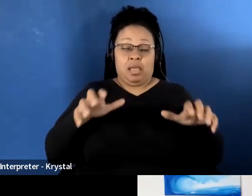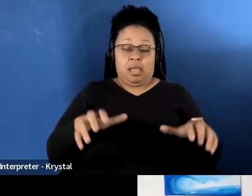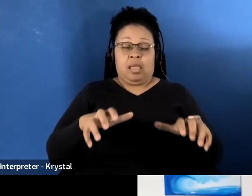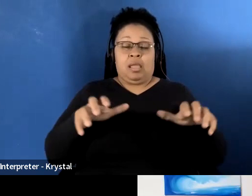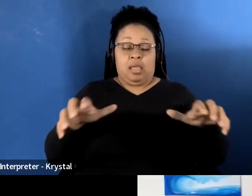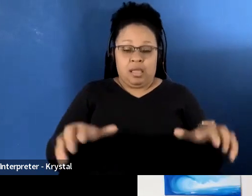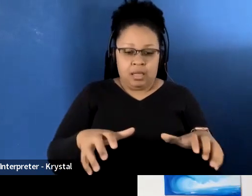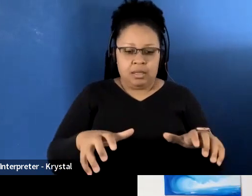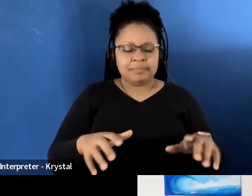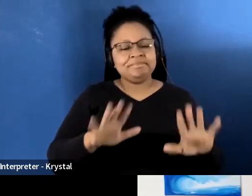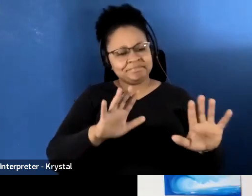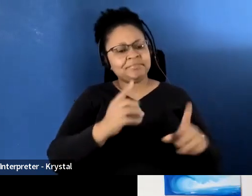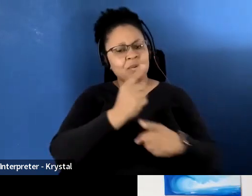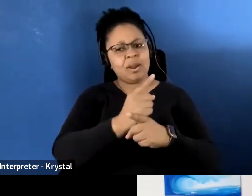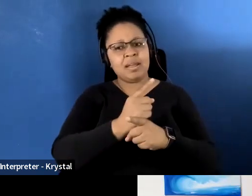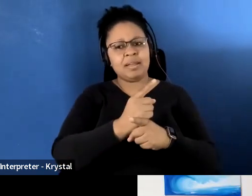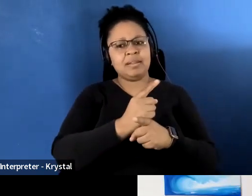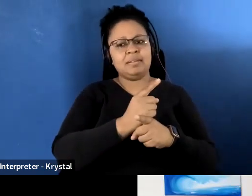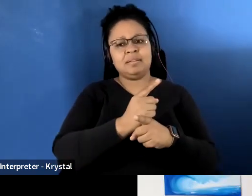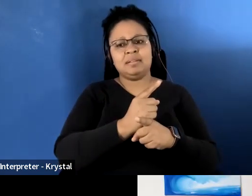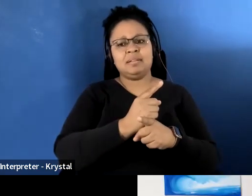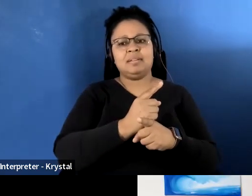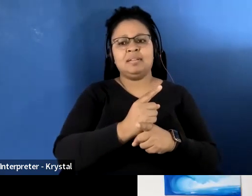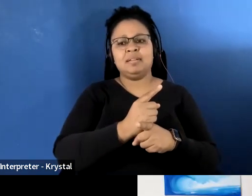second, because we do have